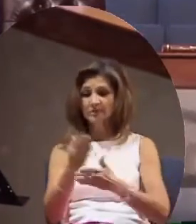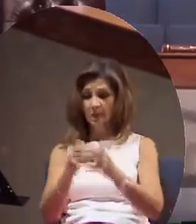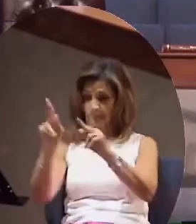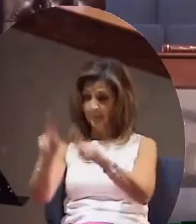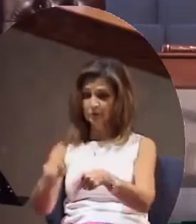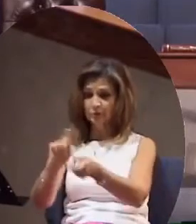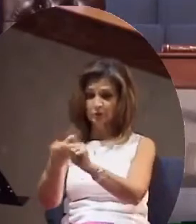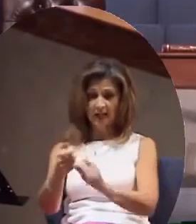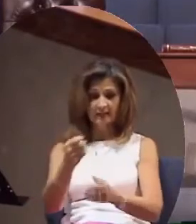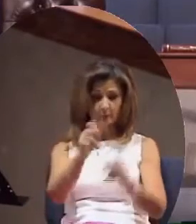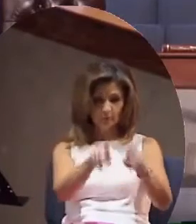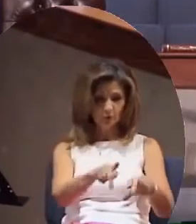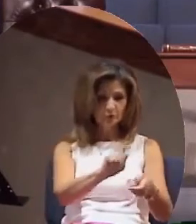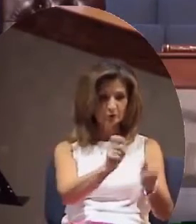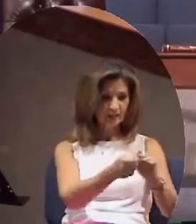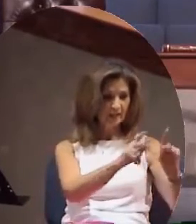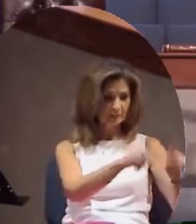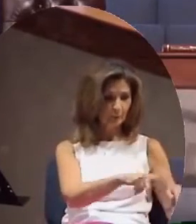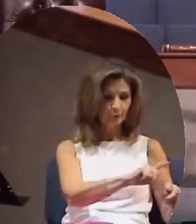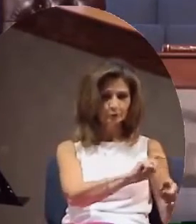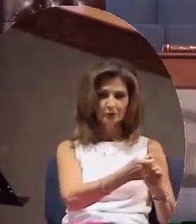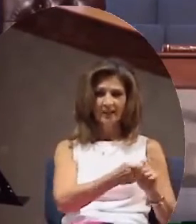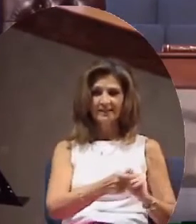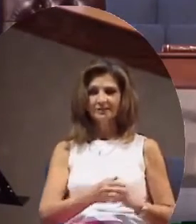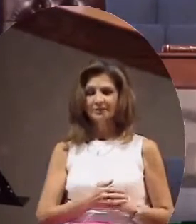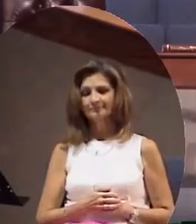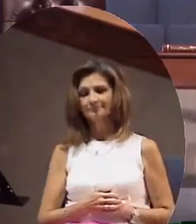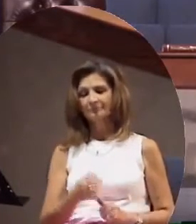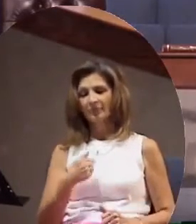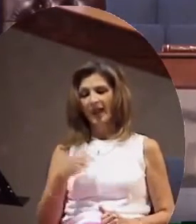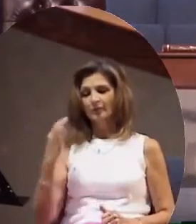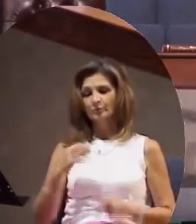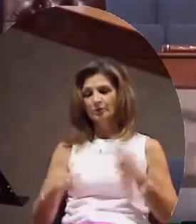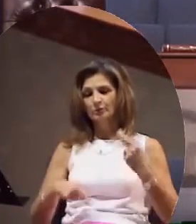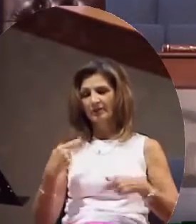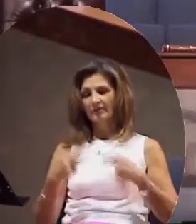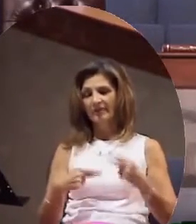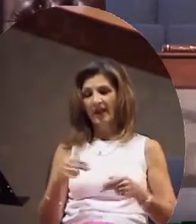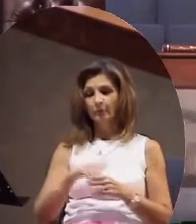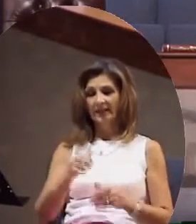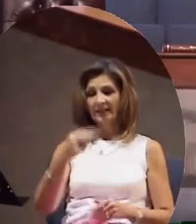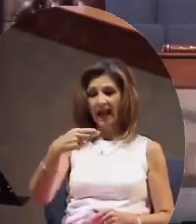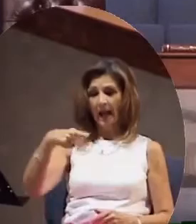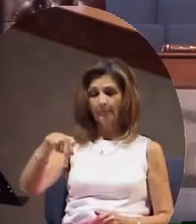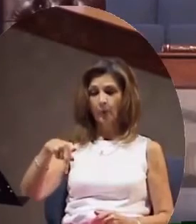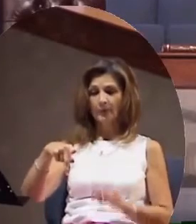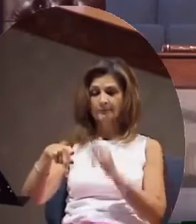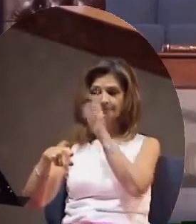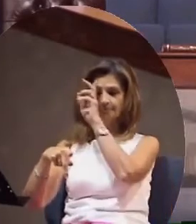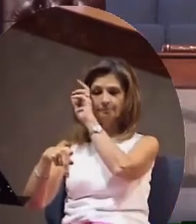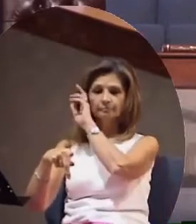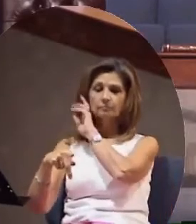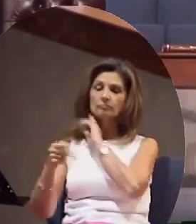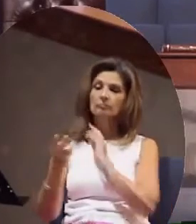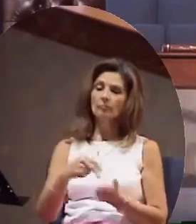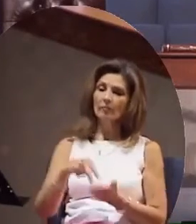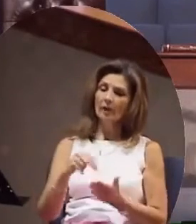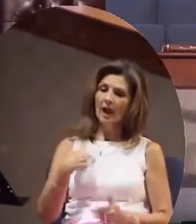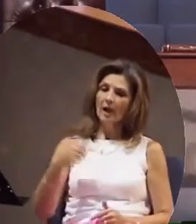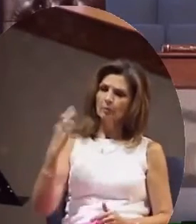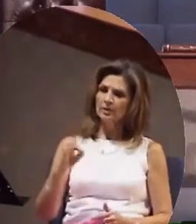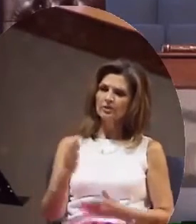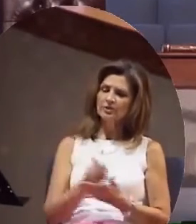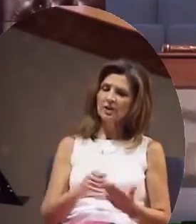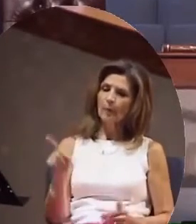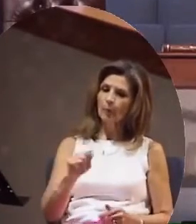got changed. Amen. We had I was preaching a revival meeting in High Point, and we got up, and I was preaching, and